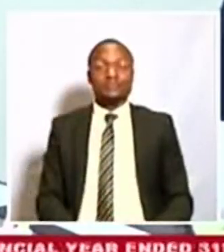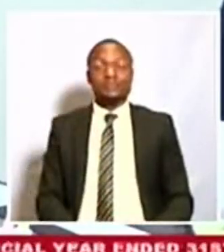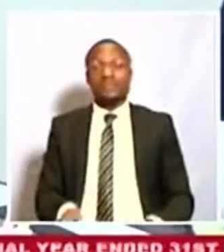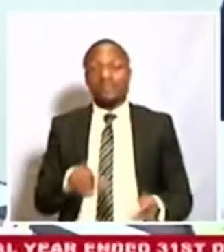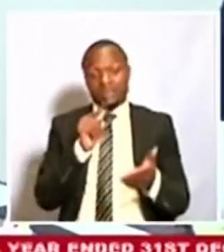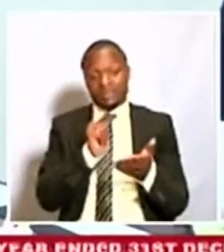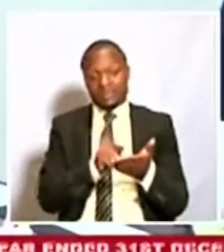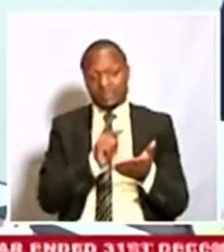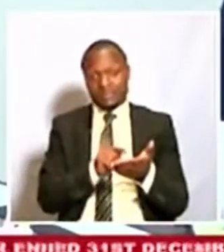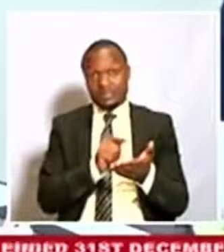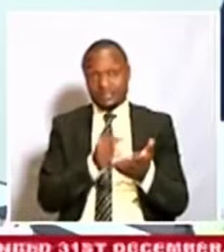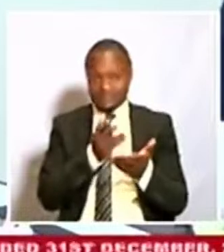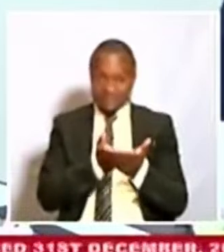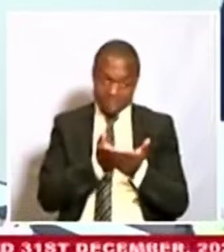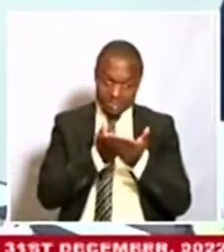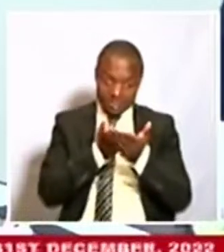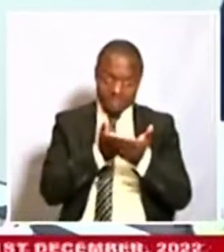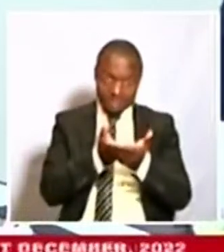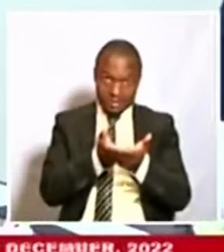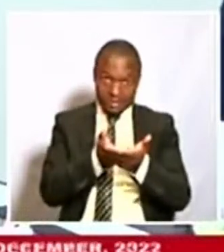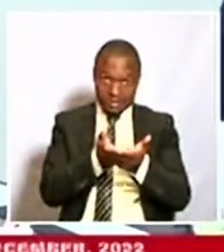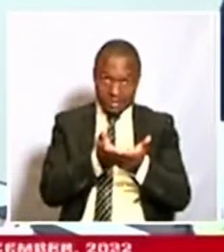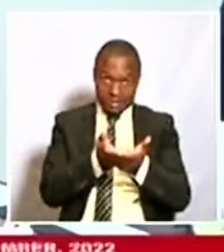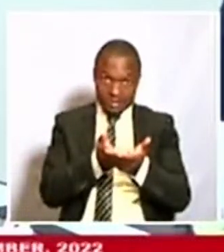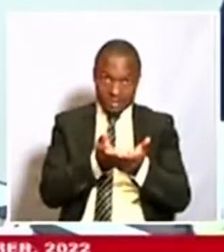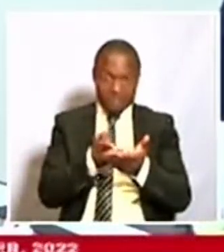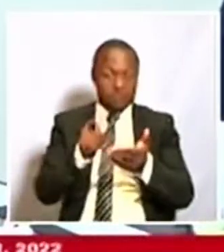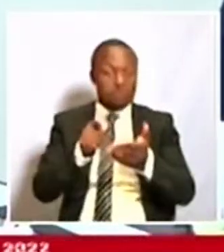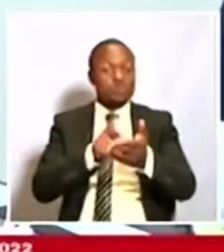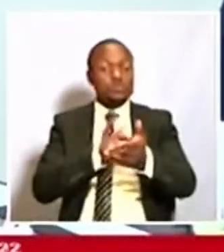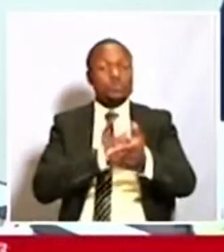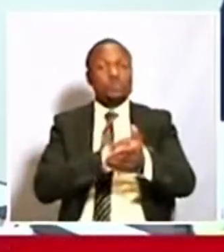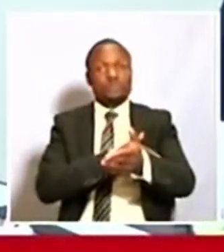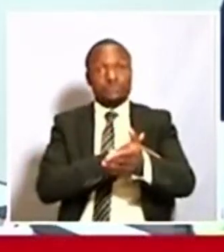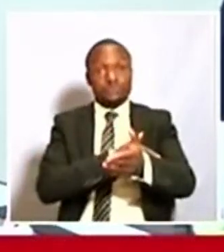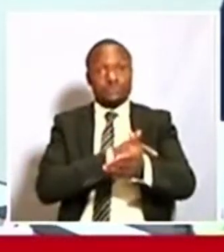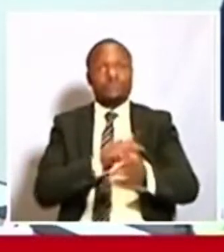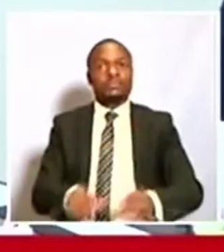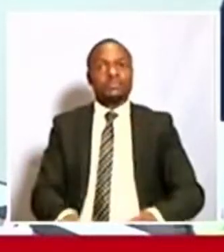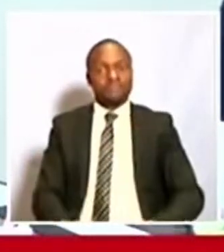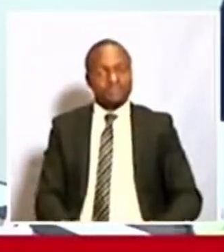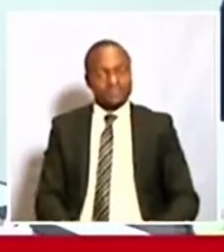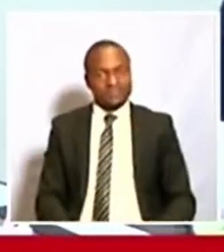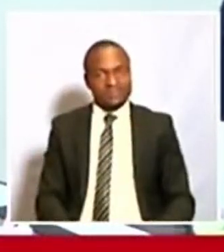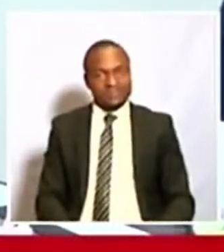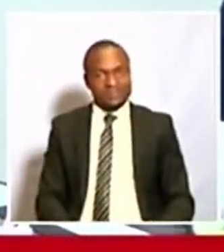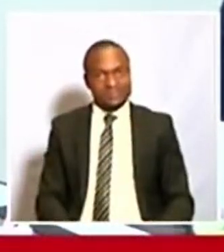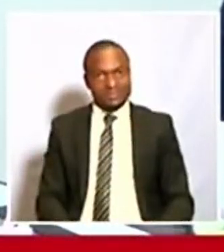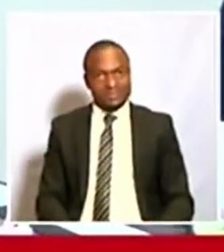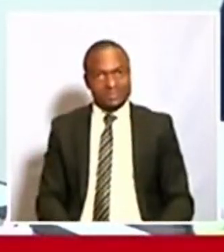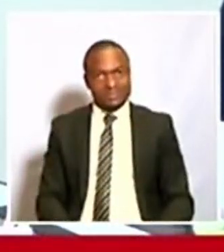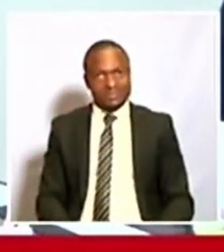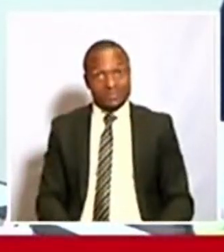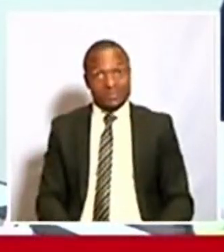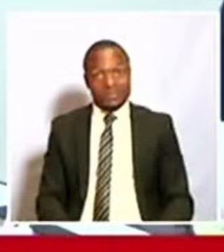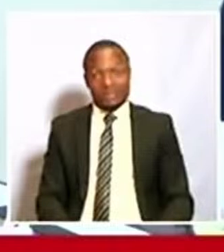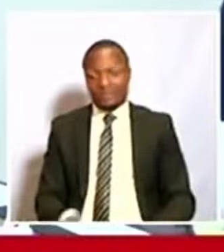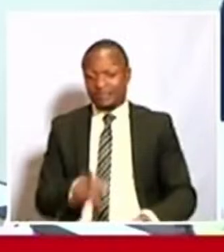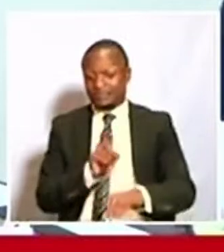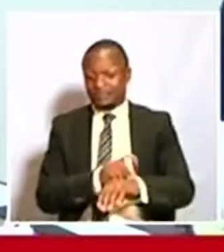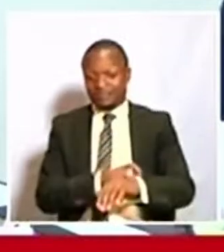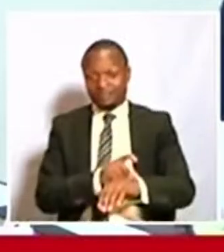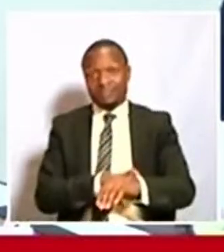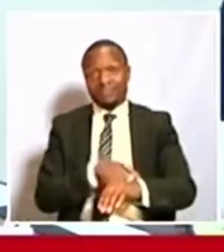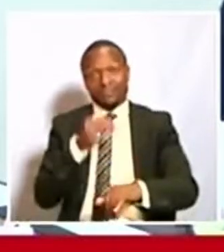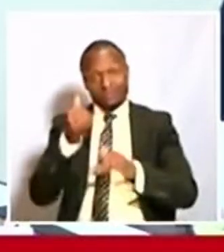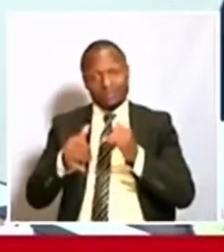this particular submission was quite long, so we are seriously running out of time. I